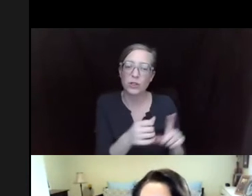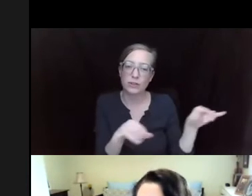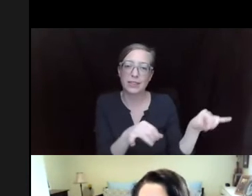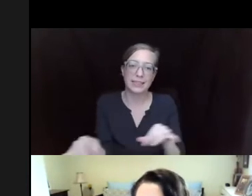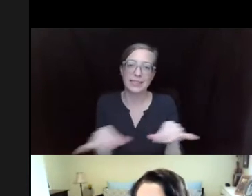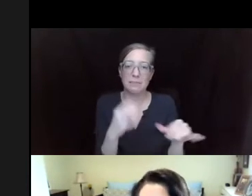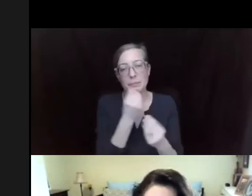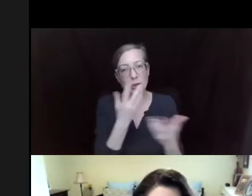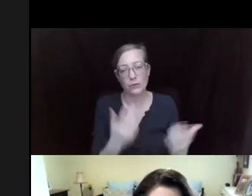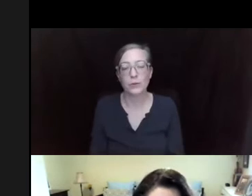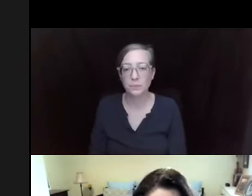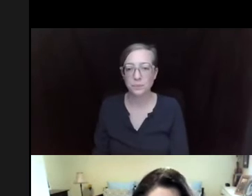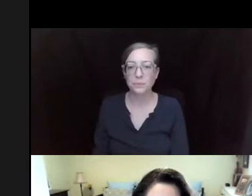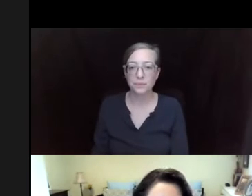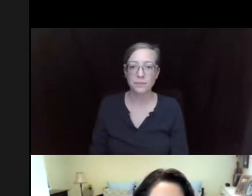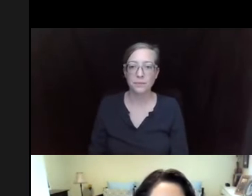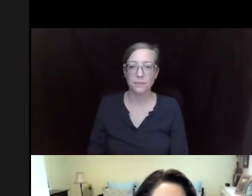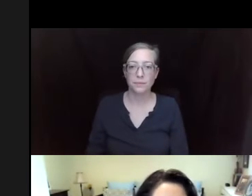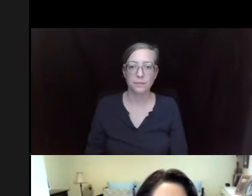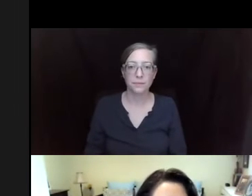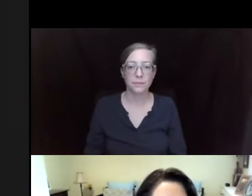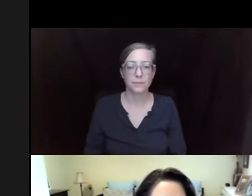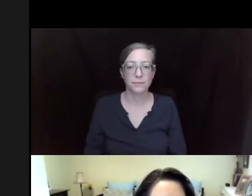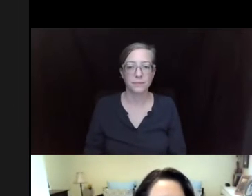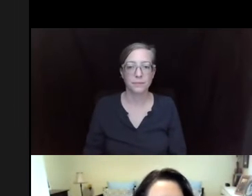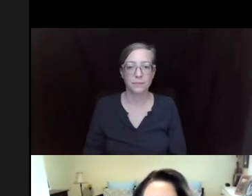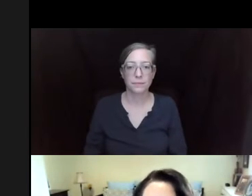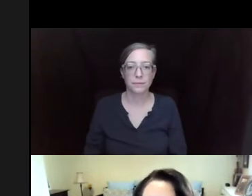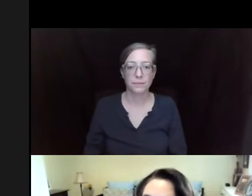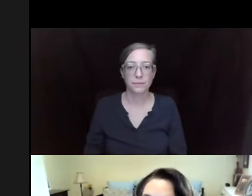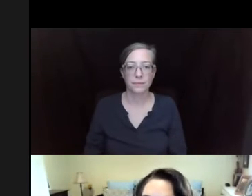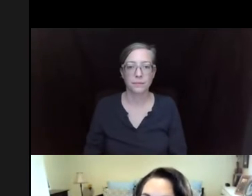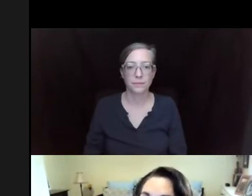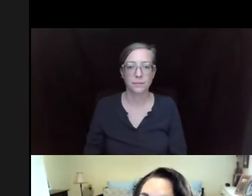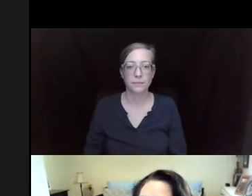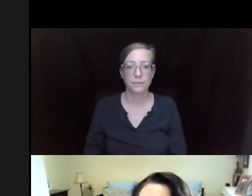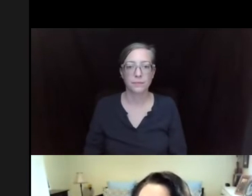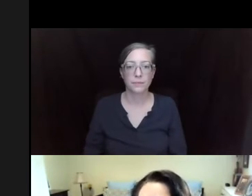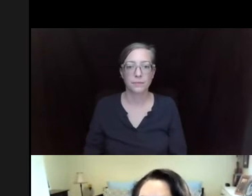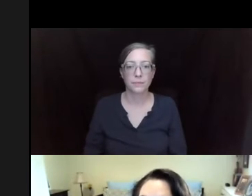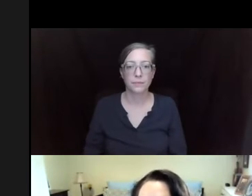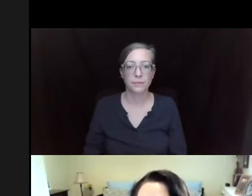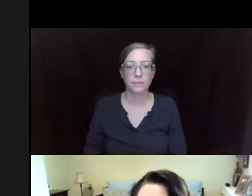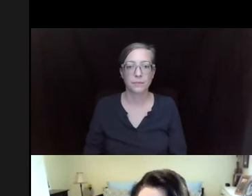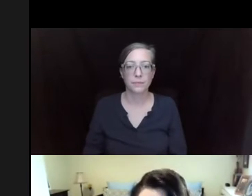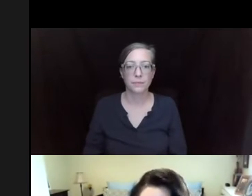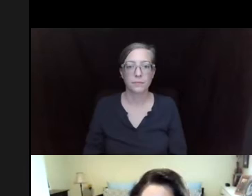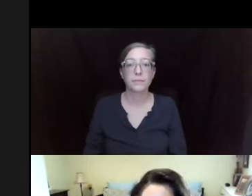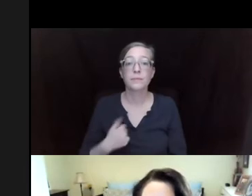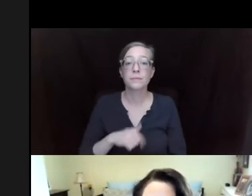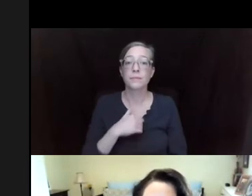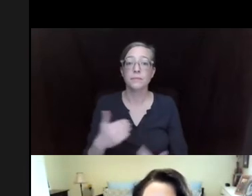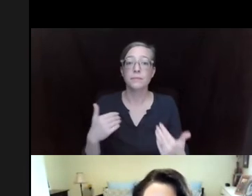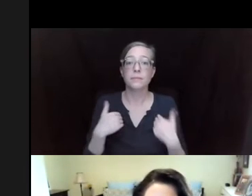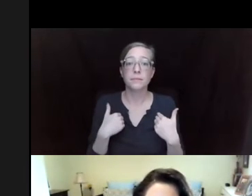homogeneous electric field. There is no dielectrophoresis. Okay. So we did something called particle image velocimetry.